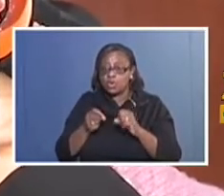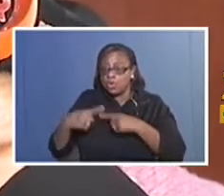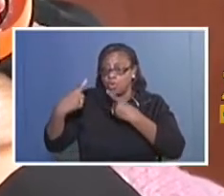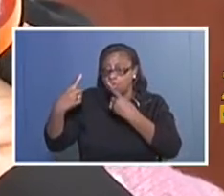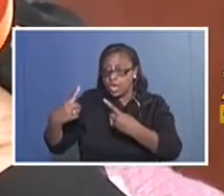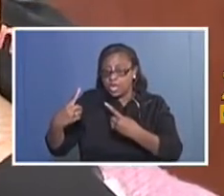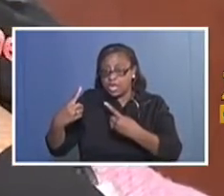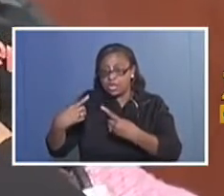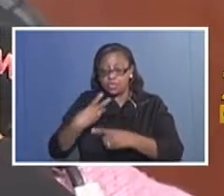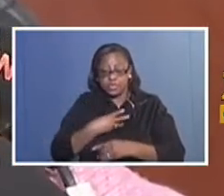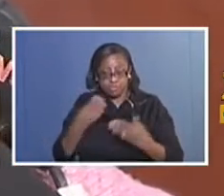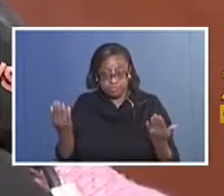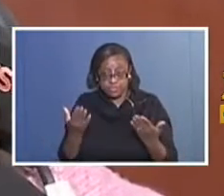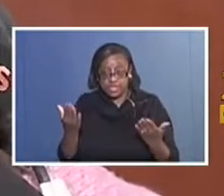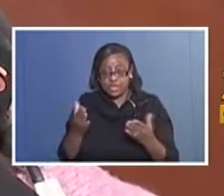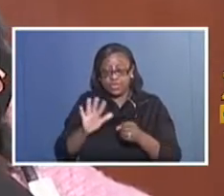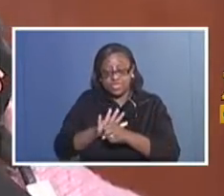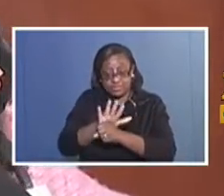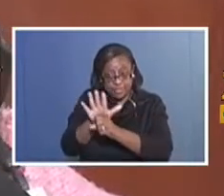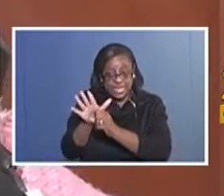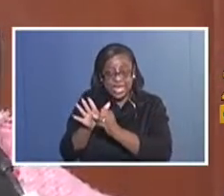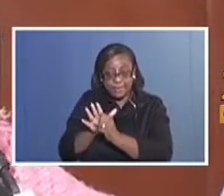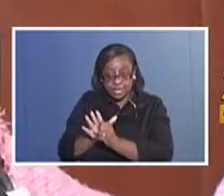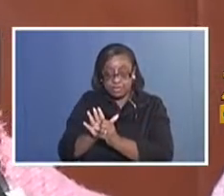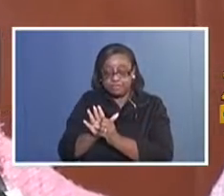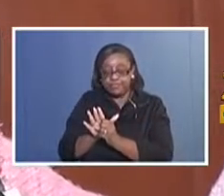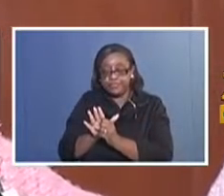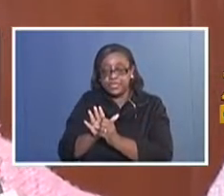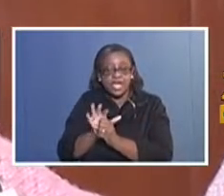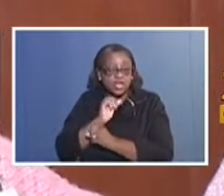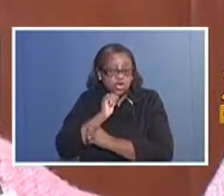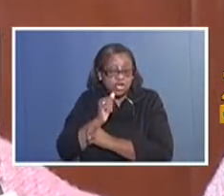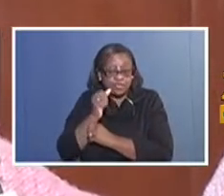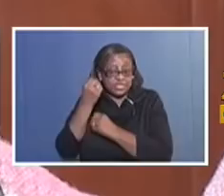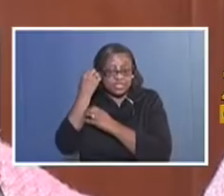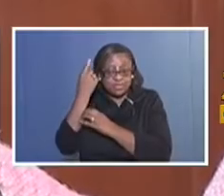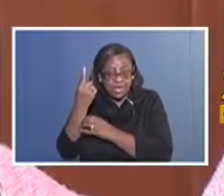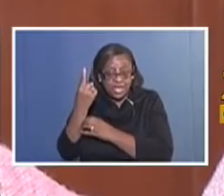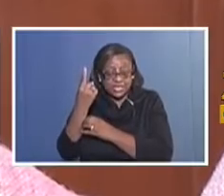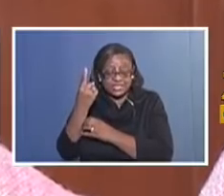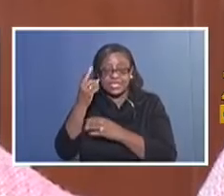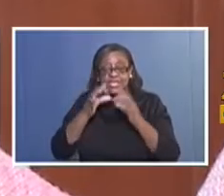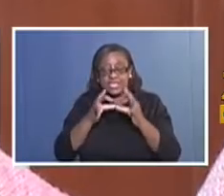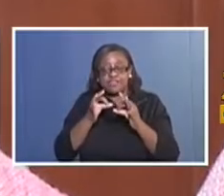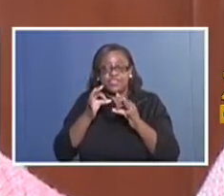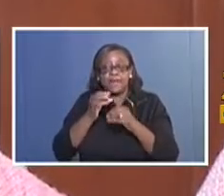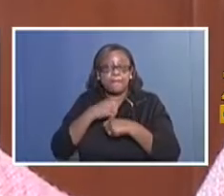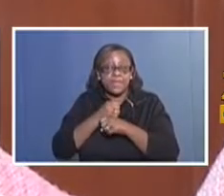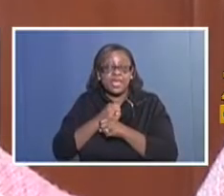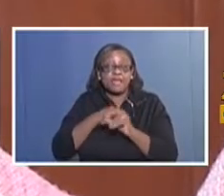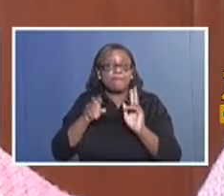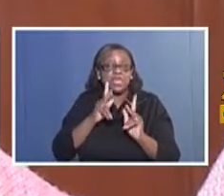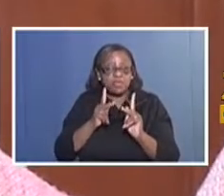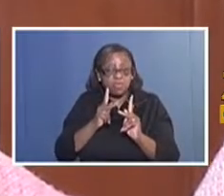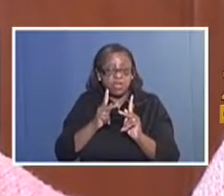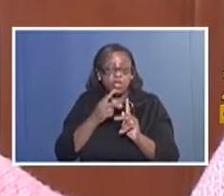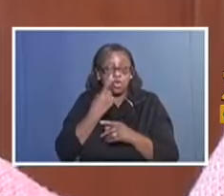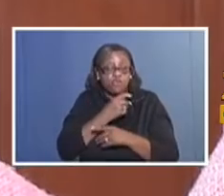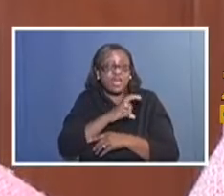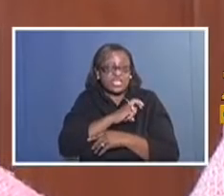particular iteration of the pandemic, I wouldn't be surprised if they prioritize vaccinated persons